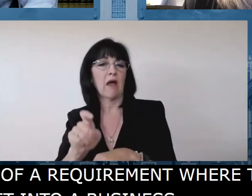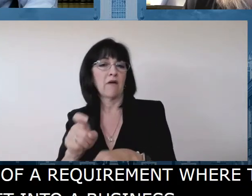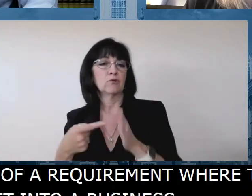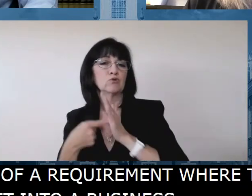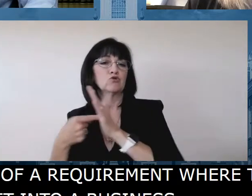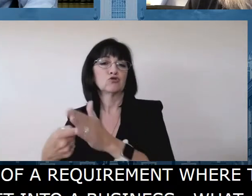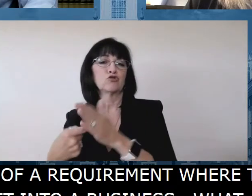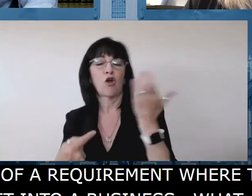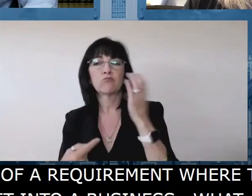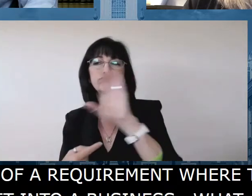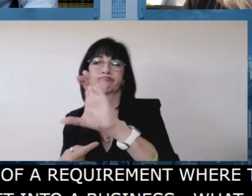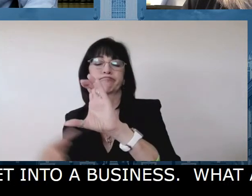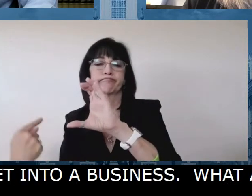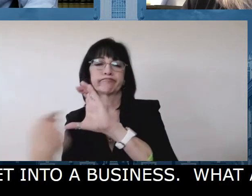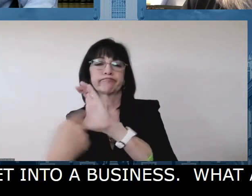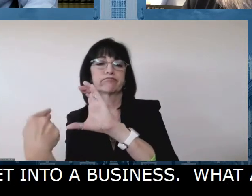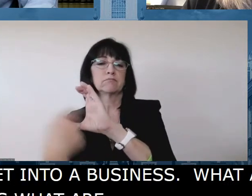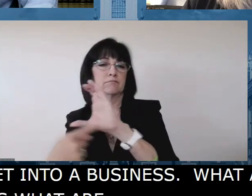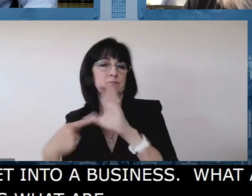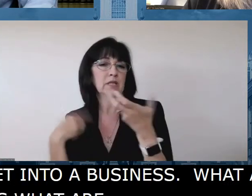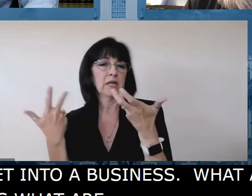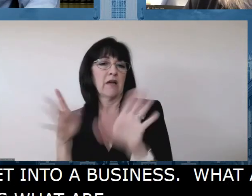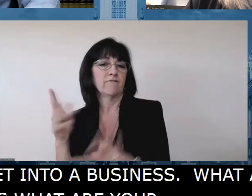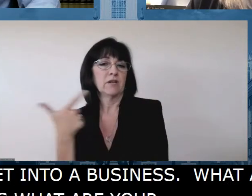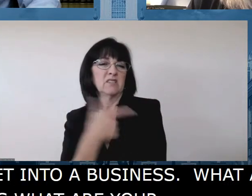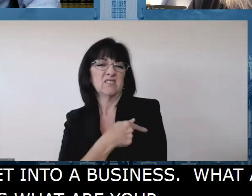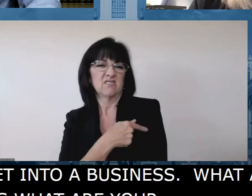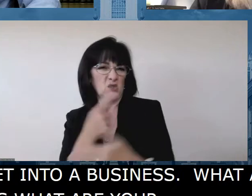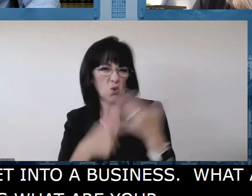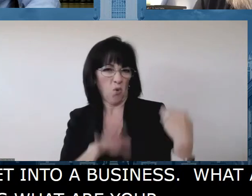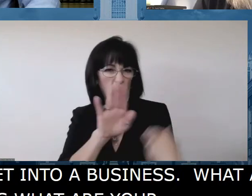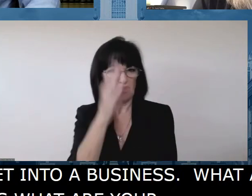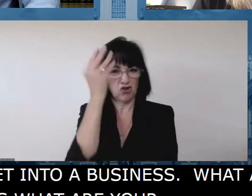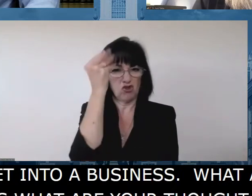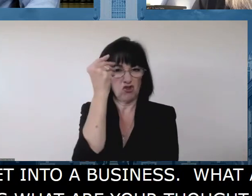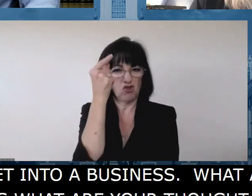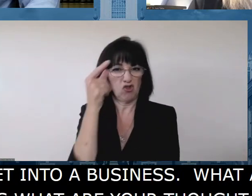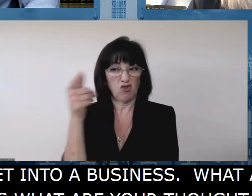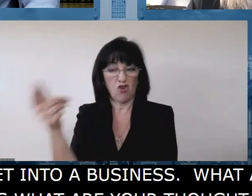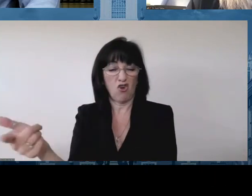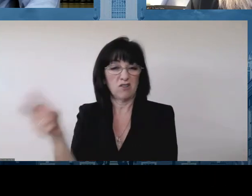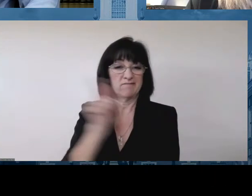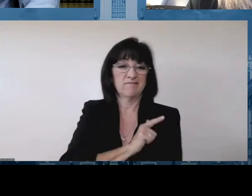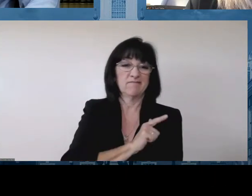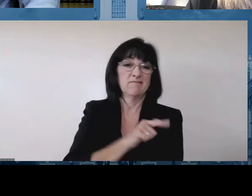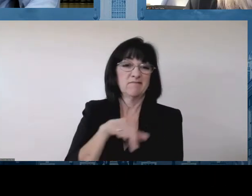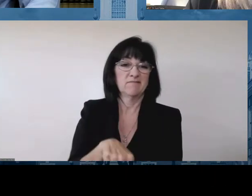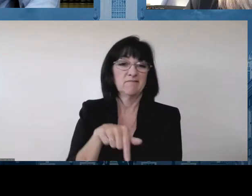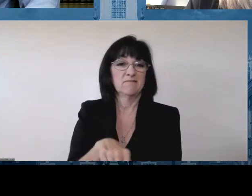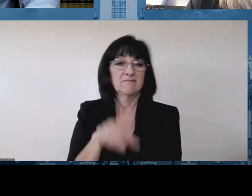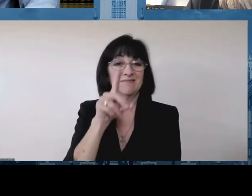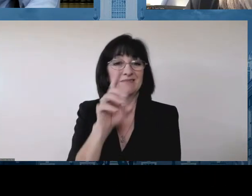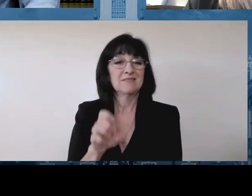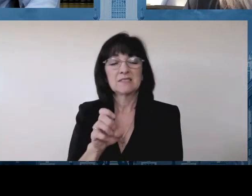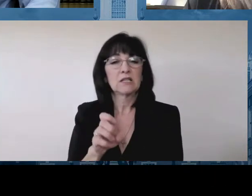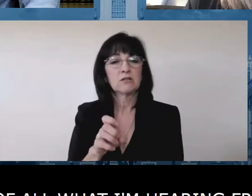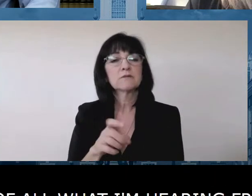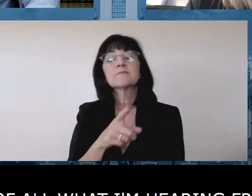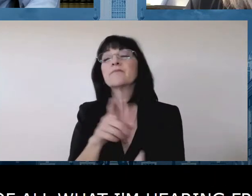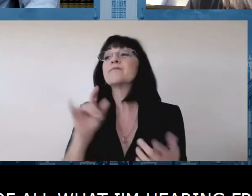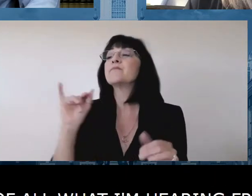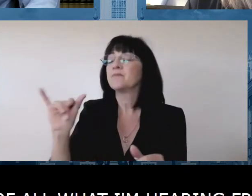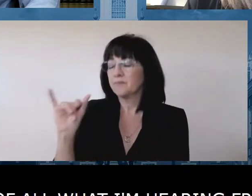your thoughts about that for Delaware? Yeah, so first of all, what I'm hearing from other states